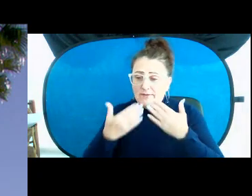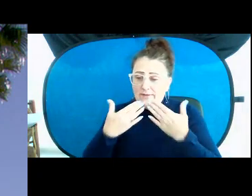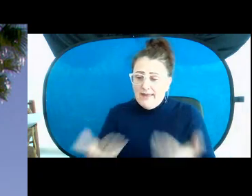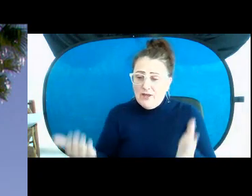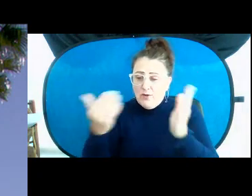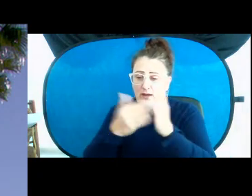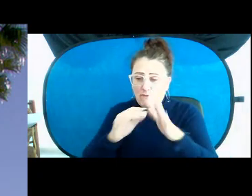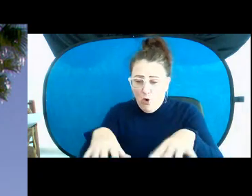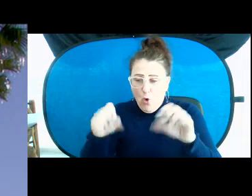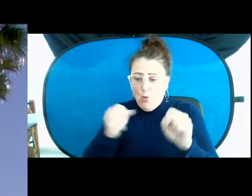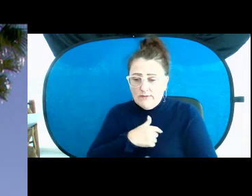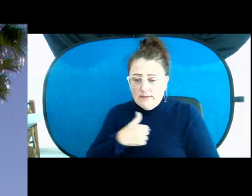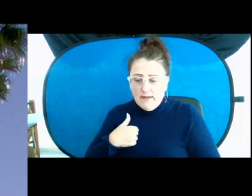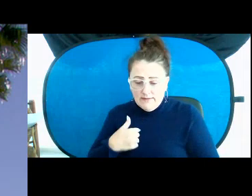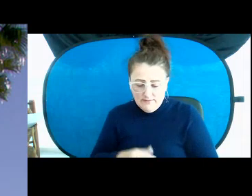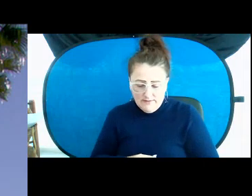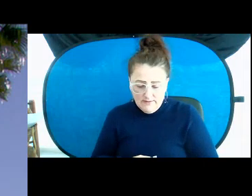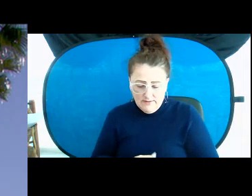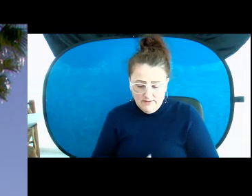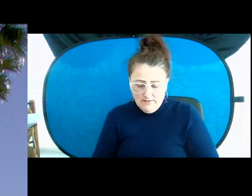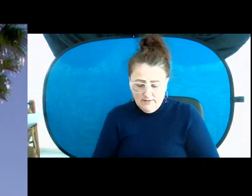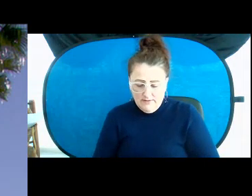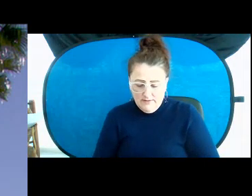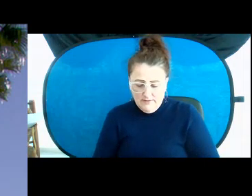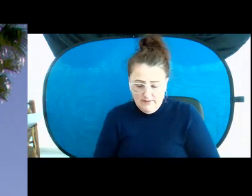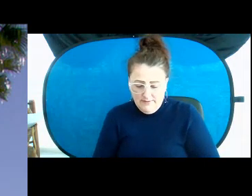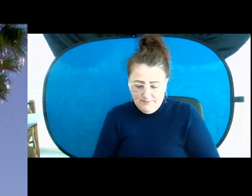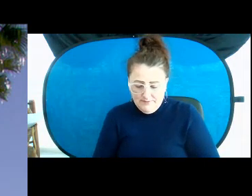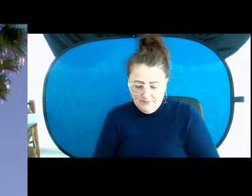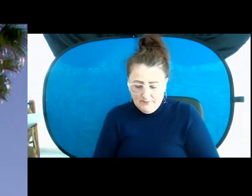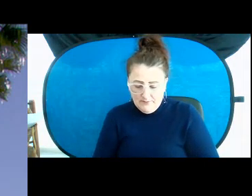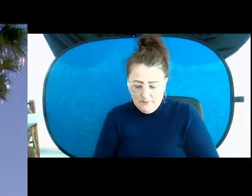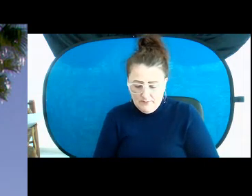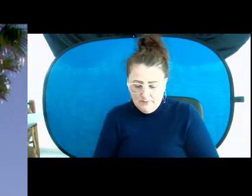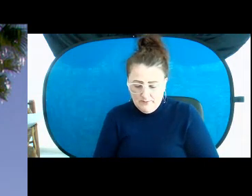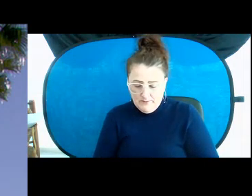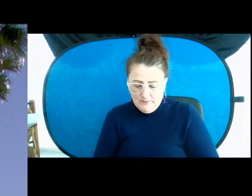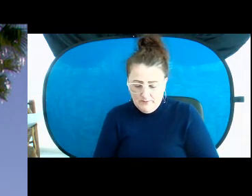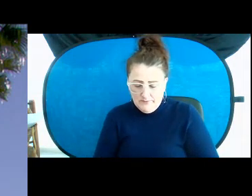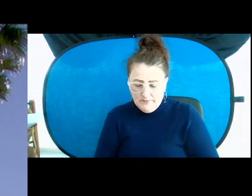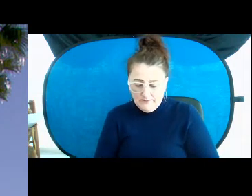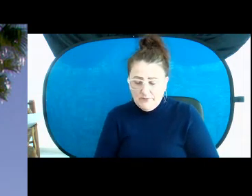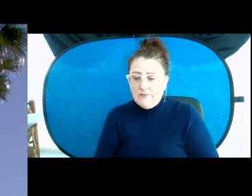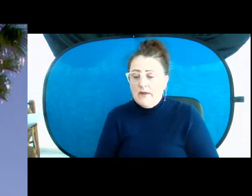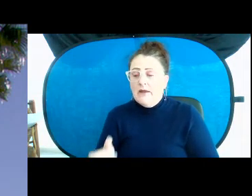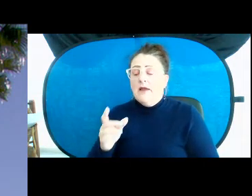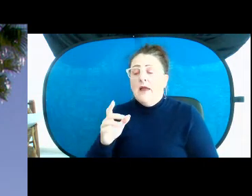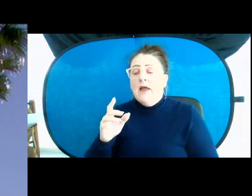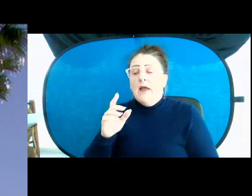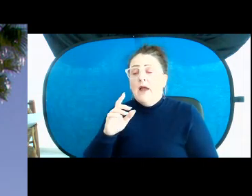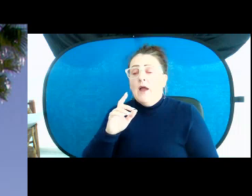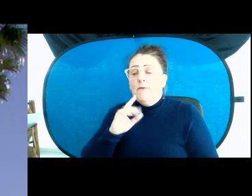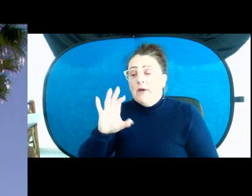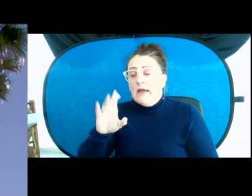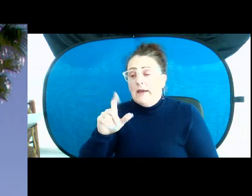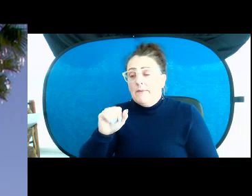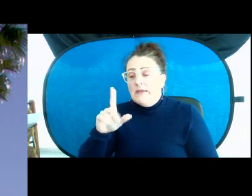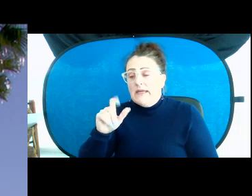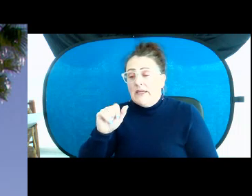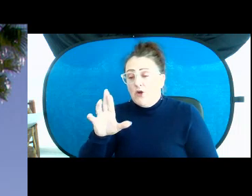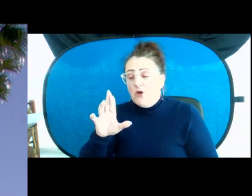us. Yes, I think we all agree with that. I'd like to move to Commissioner Eager to lead us. Yes, thank you.